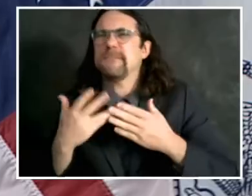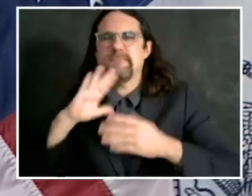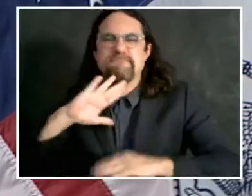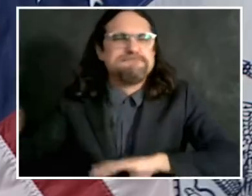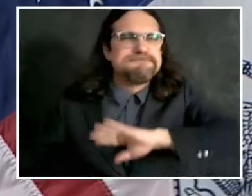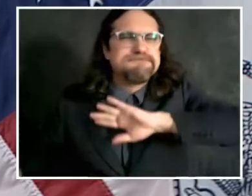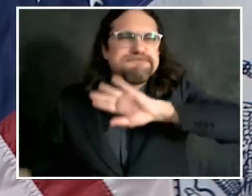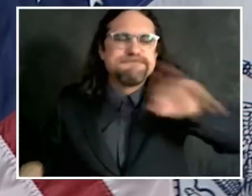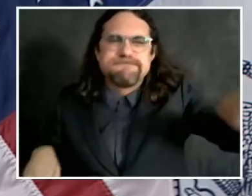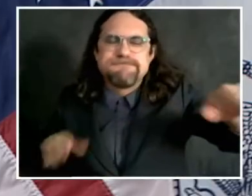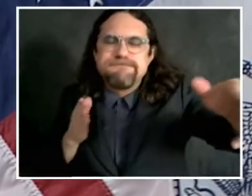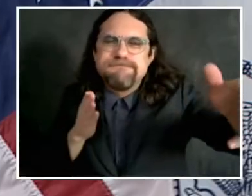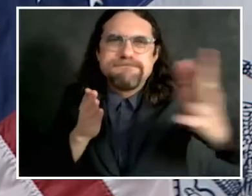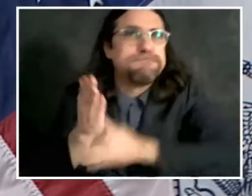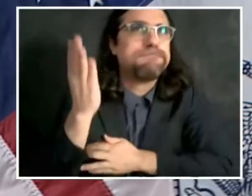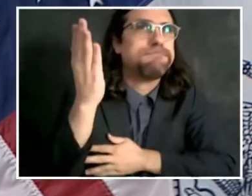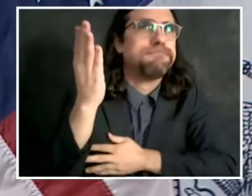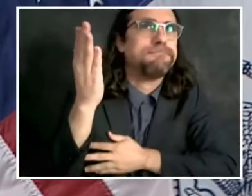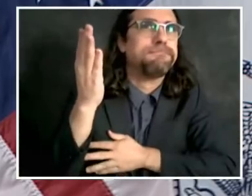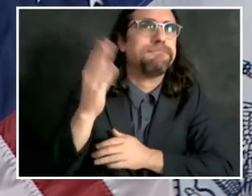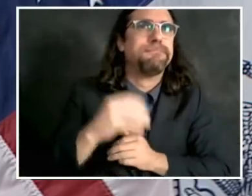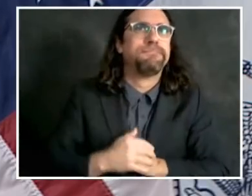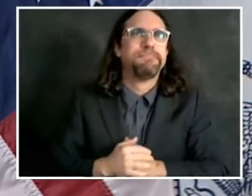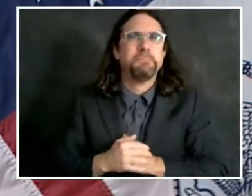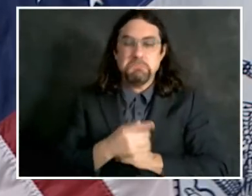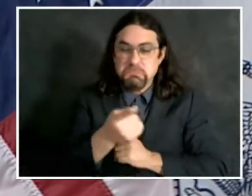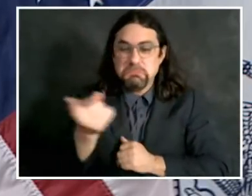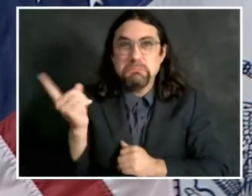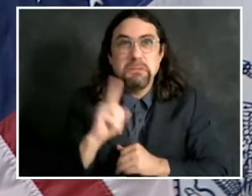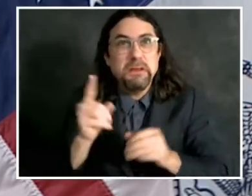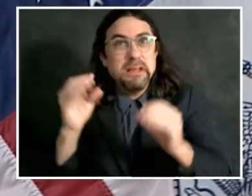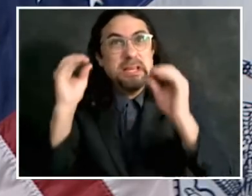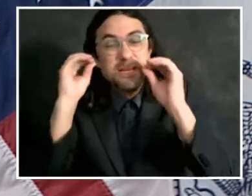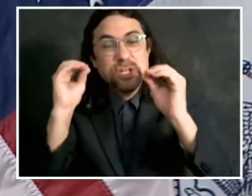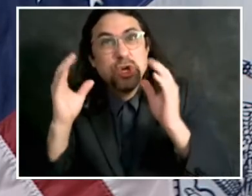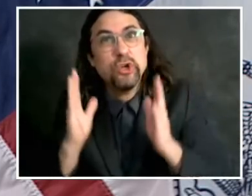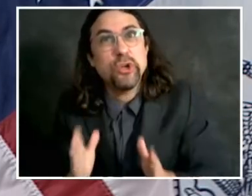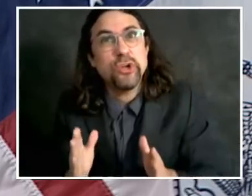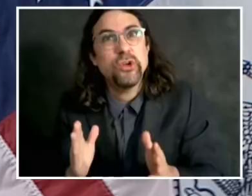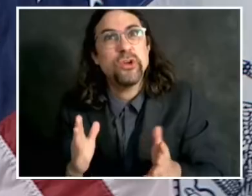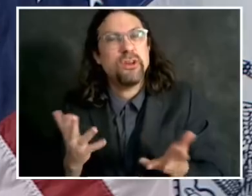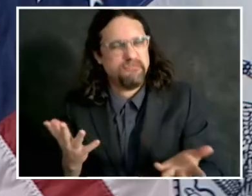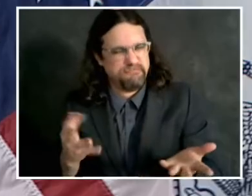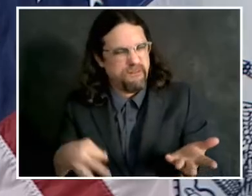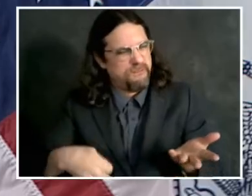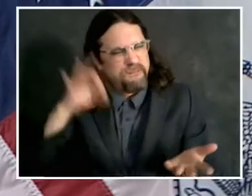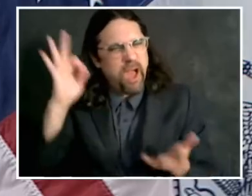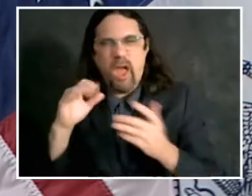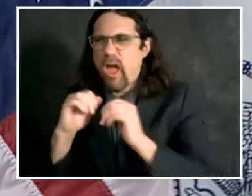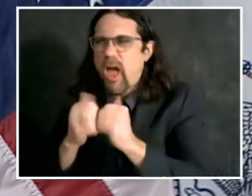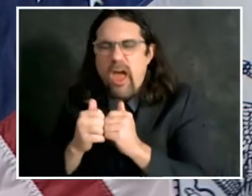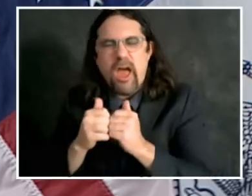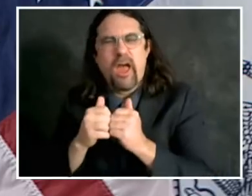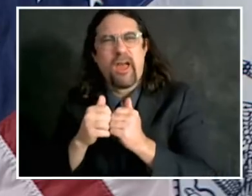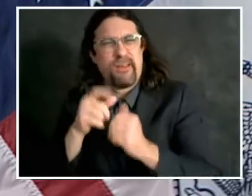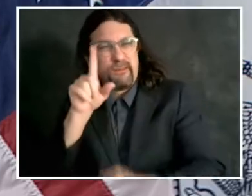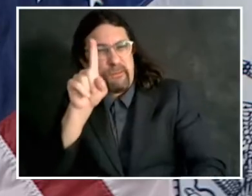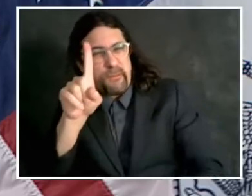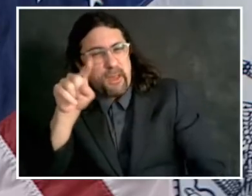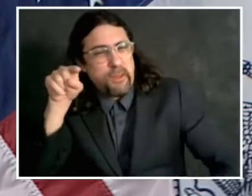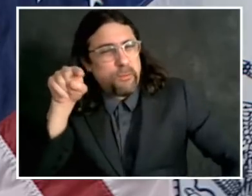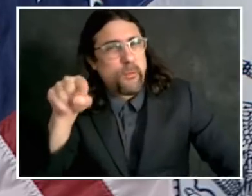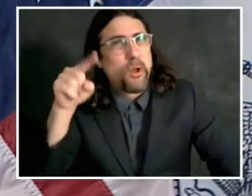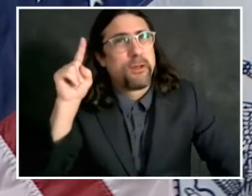million children without the benefit of school buildings and classrooms.